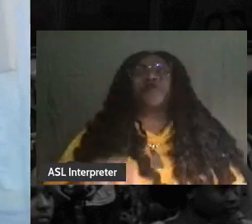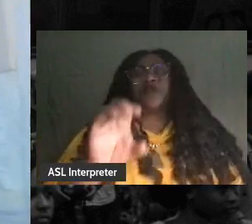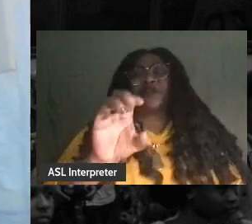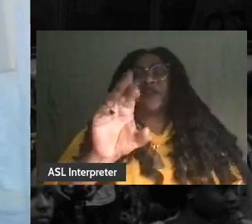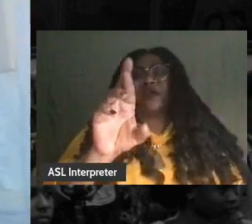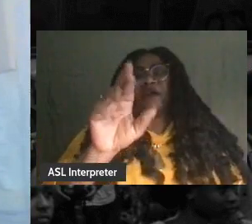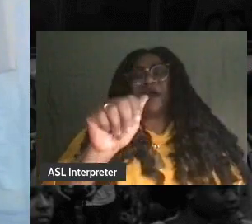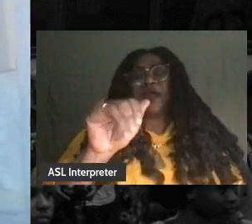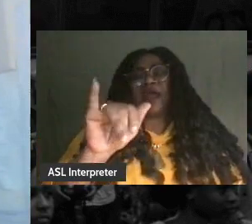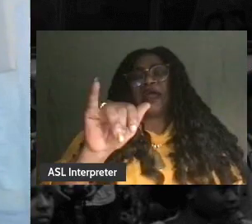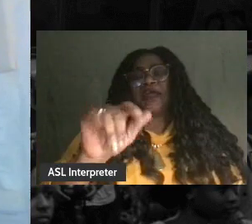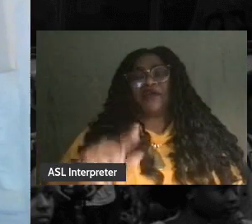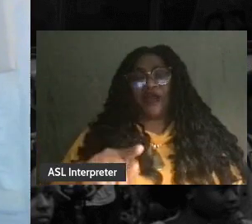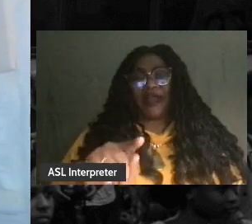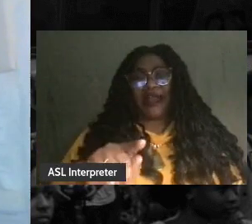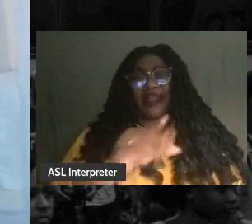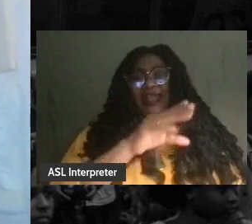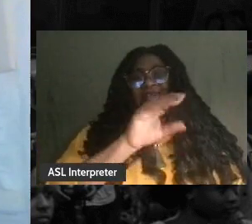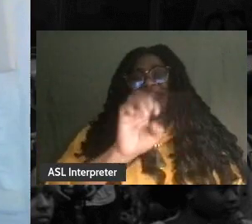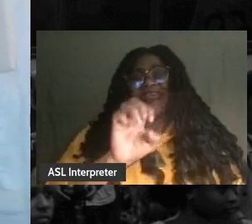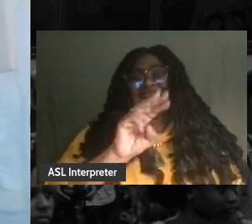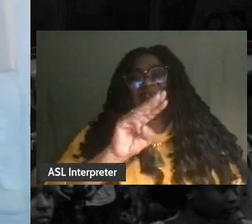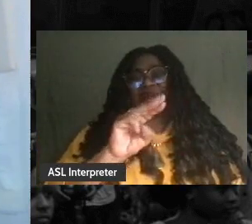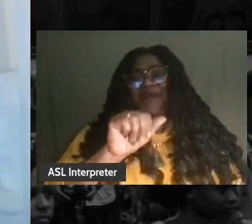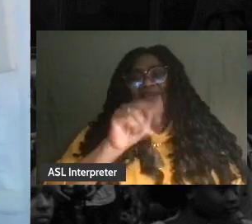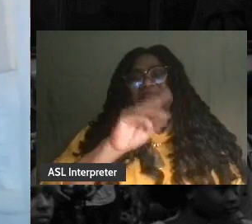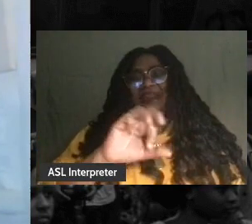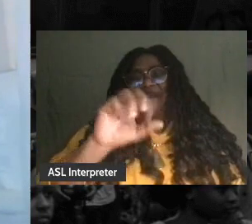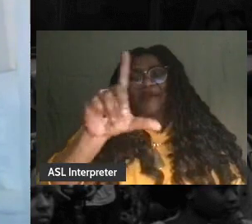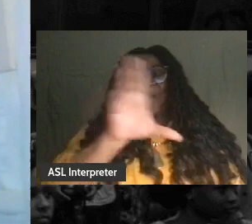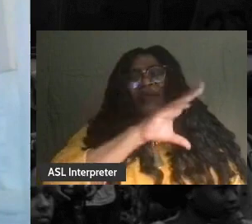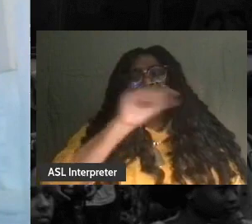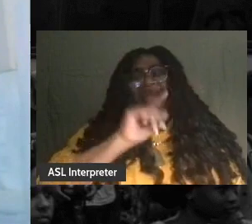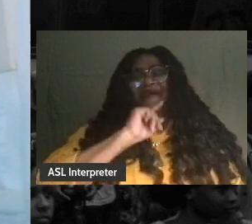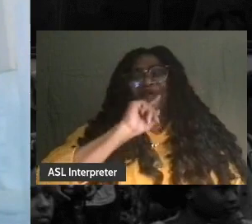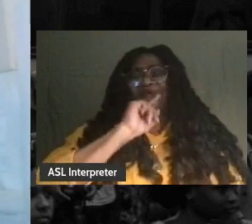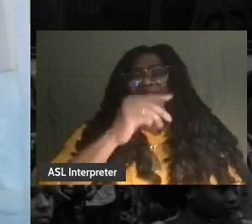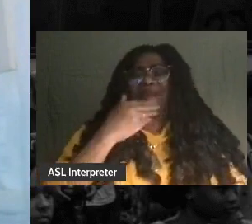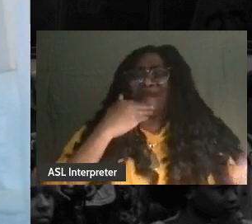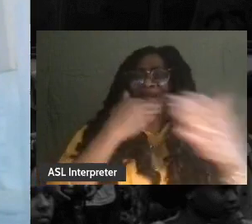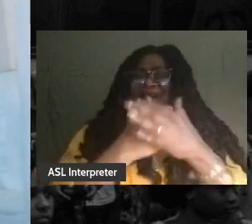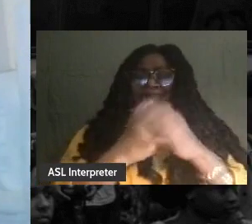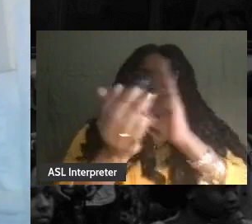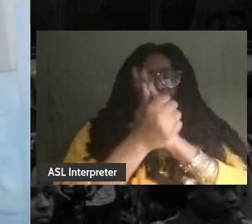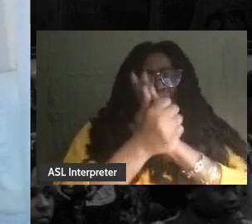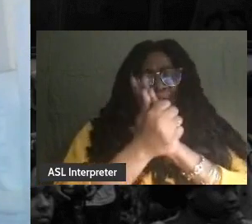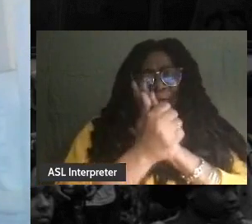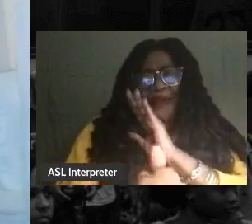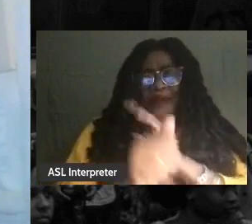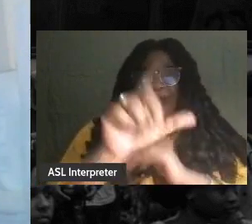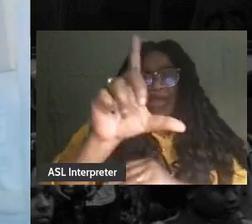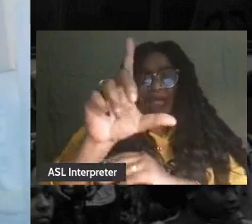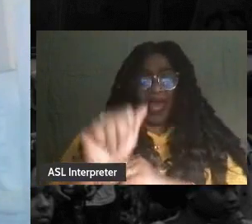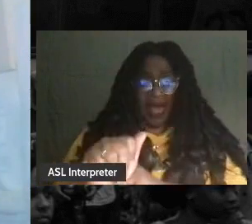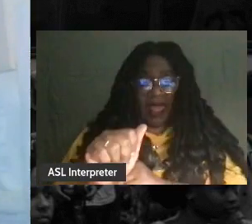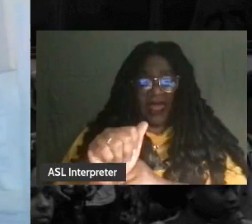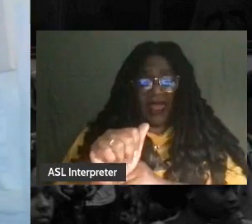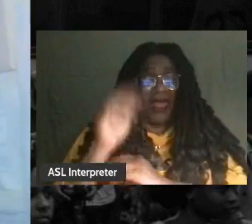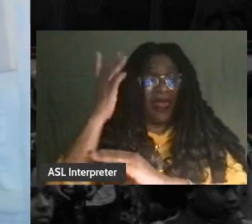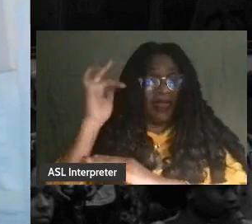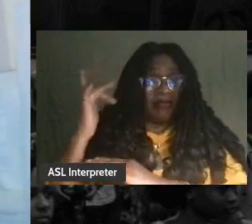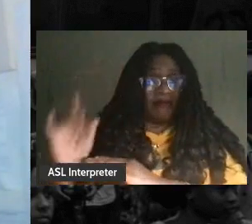Emanuel, one of the festival board members and a seasoned LA entertainment attorney who has been involved in the